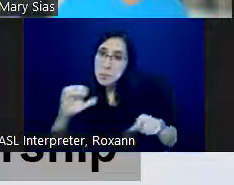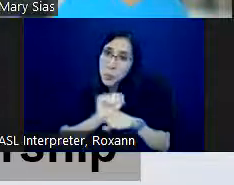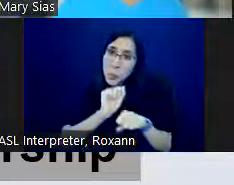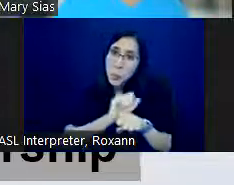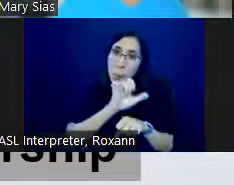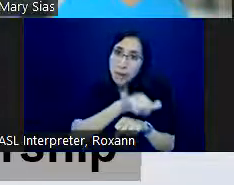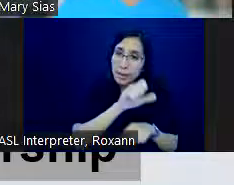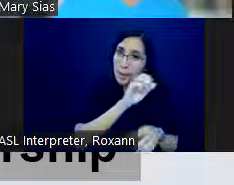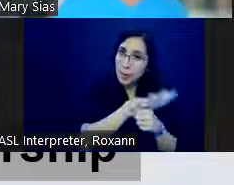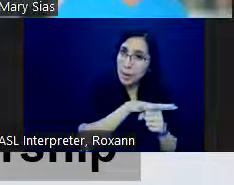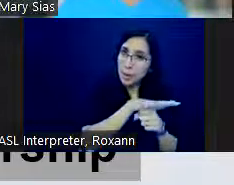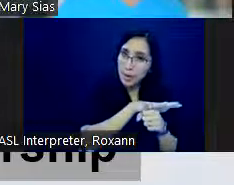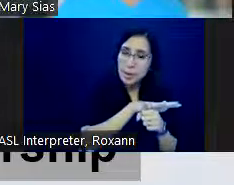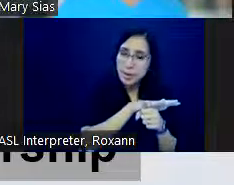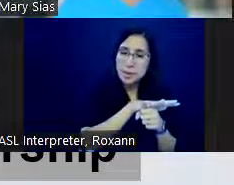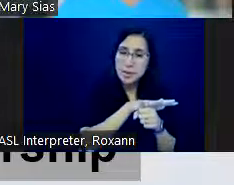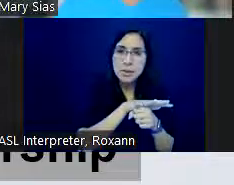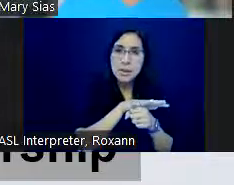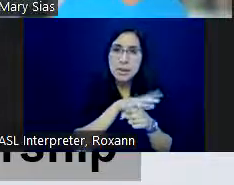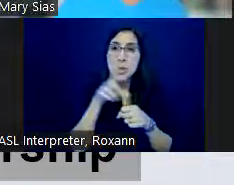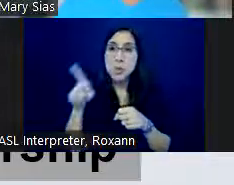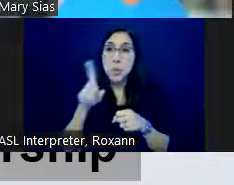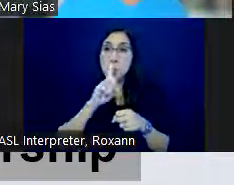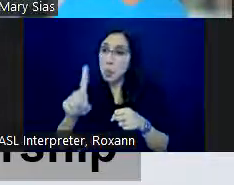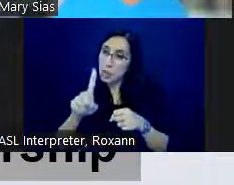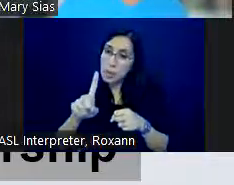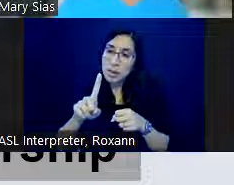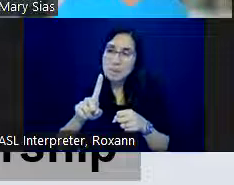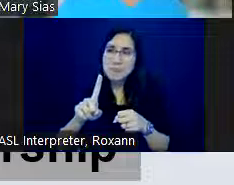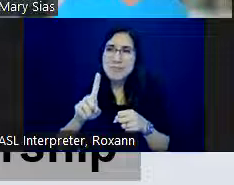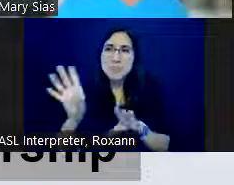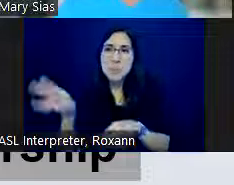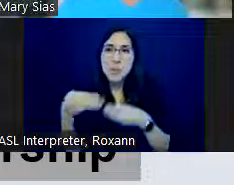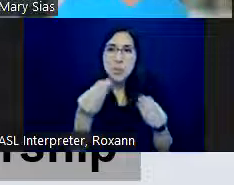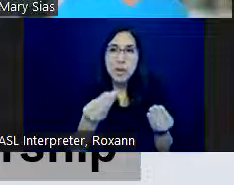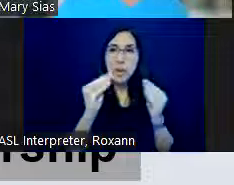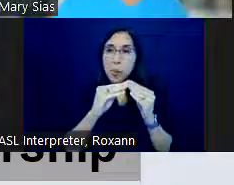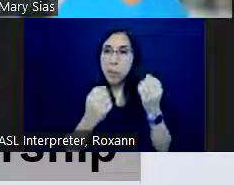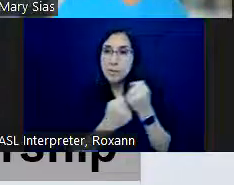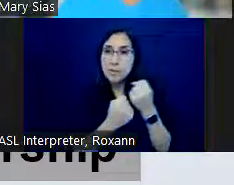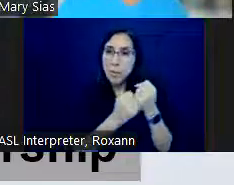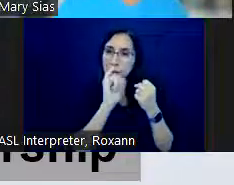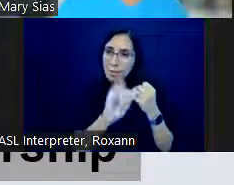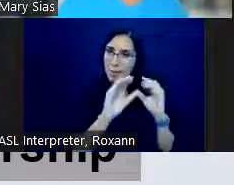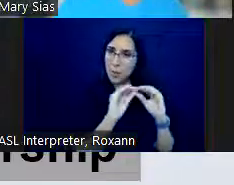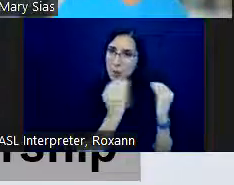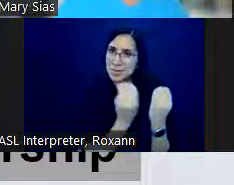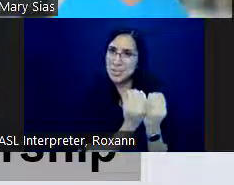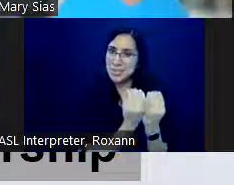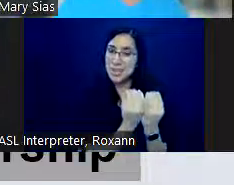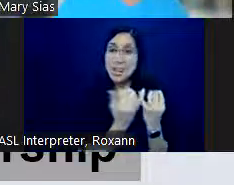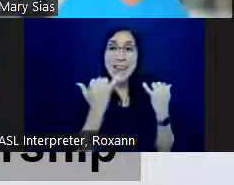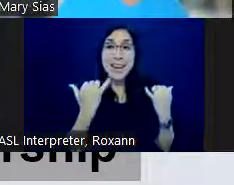organization. They're an asset to your organization because they think differently.